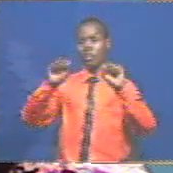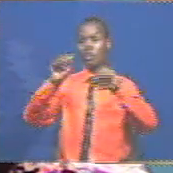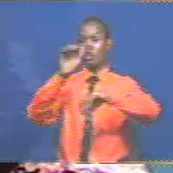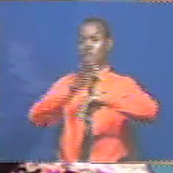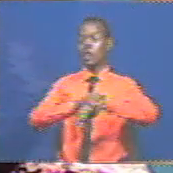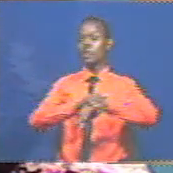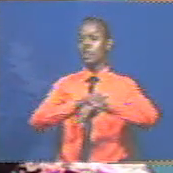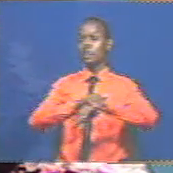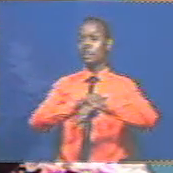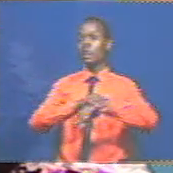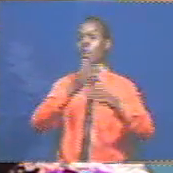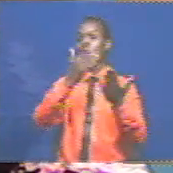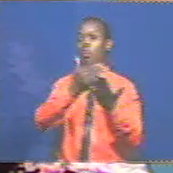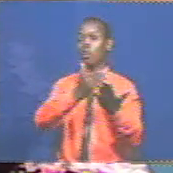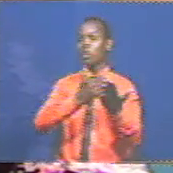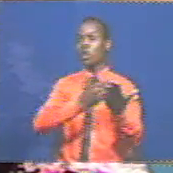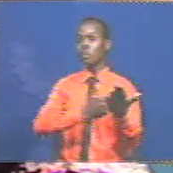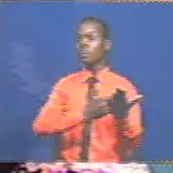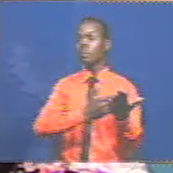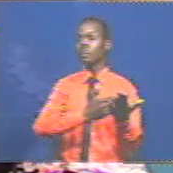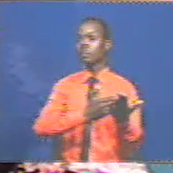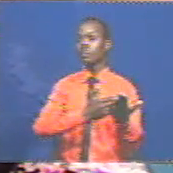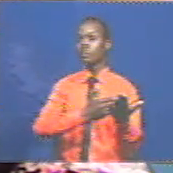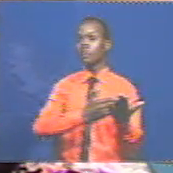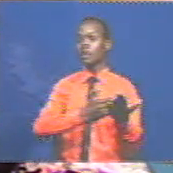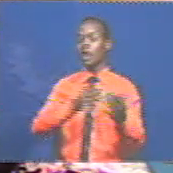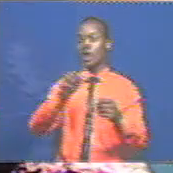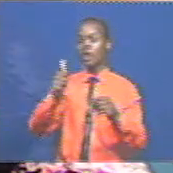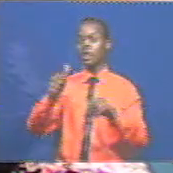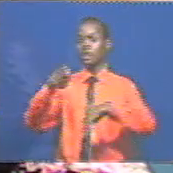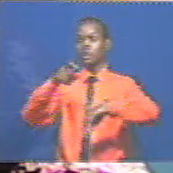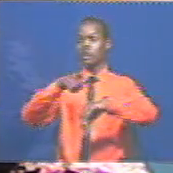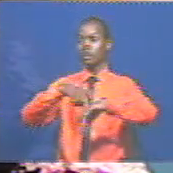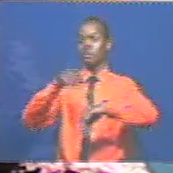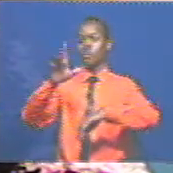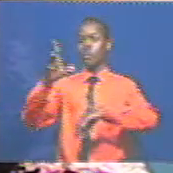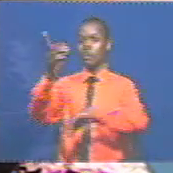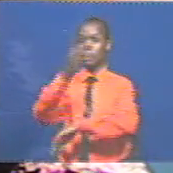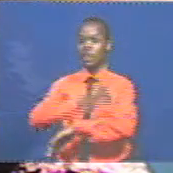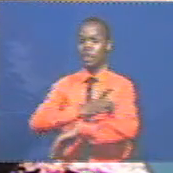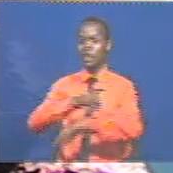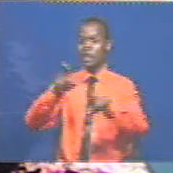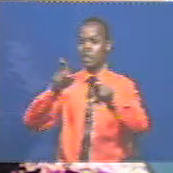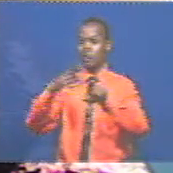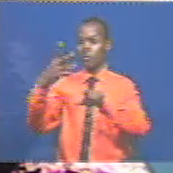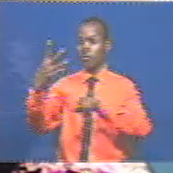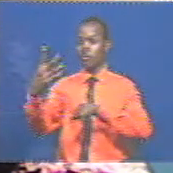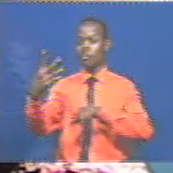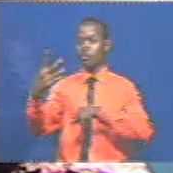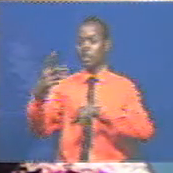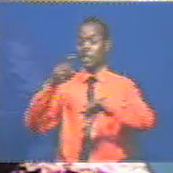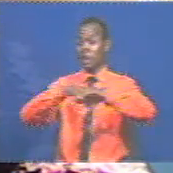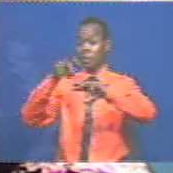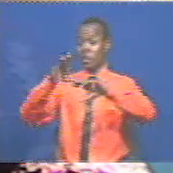program being gathered during that five days and for un-habitat we would like to